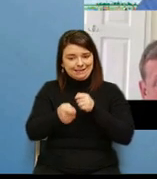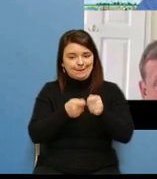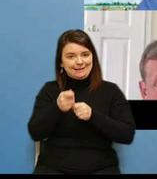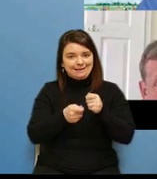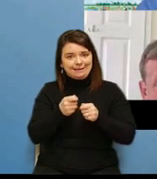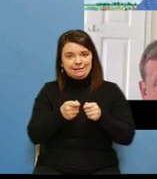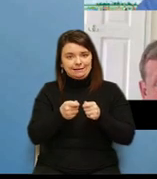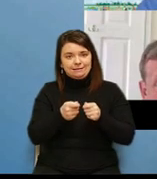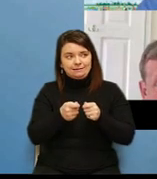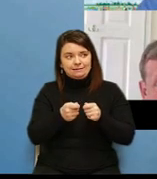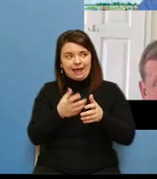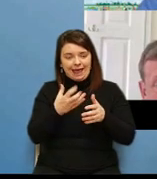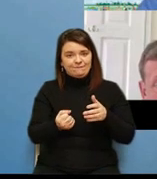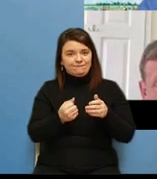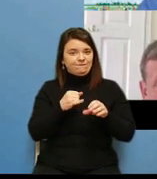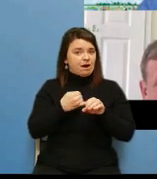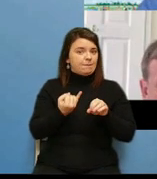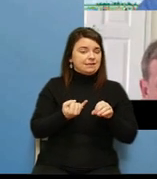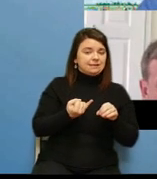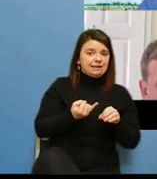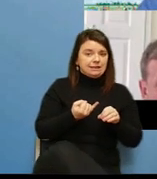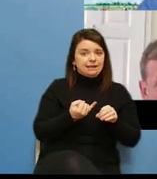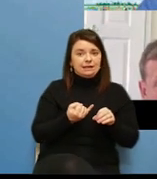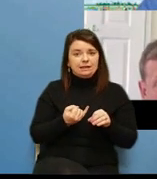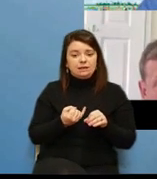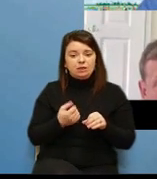mostly dispensing practices.